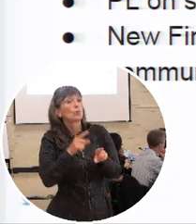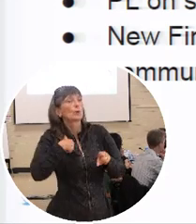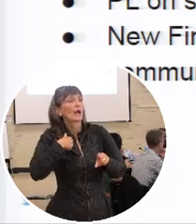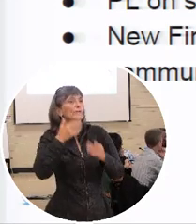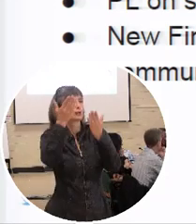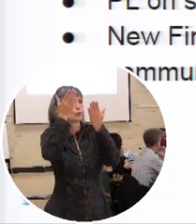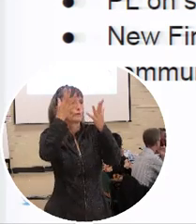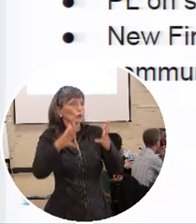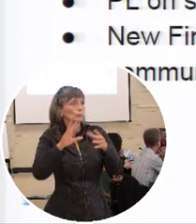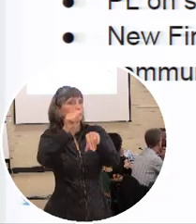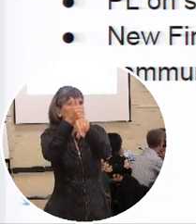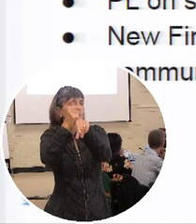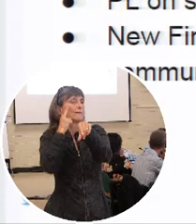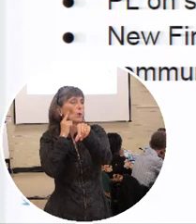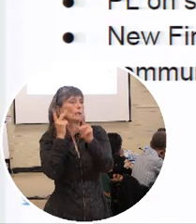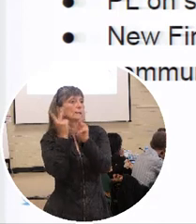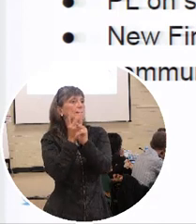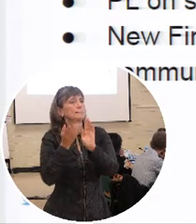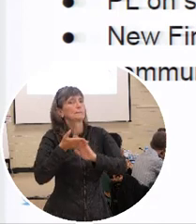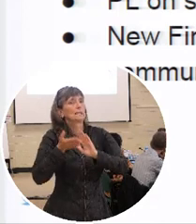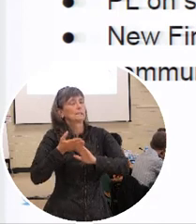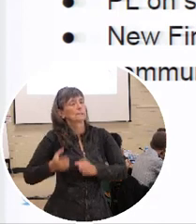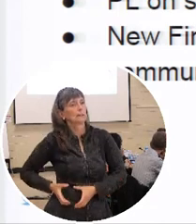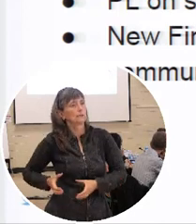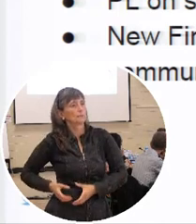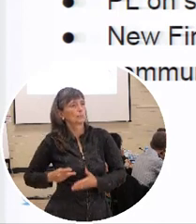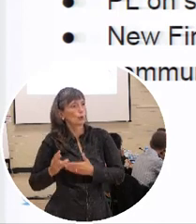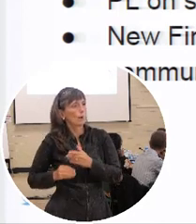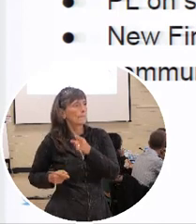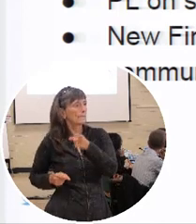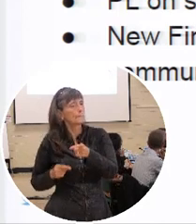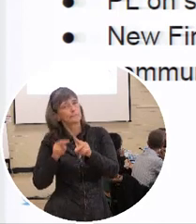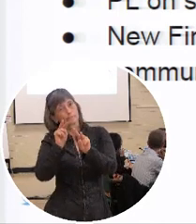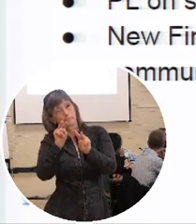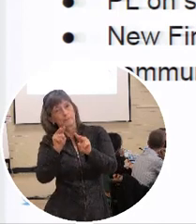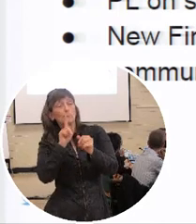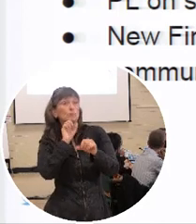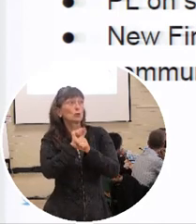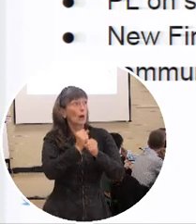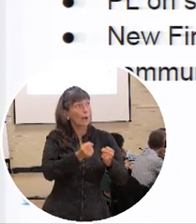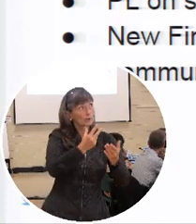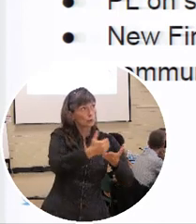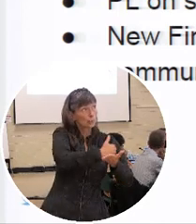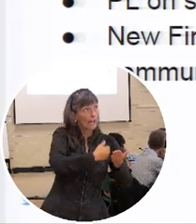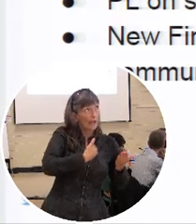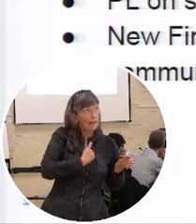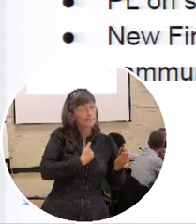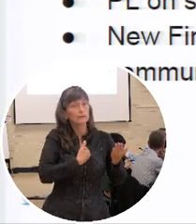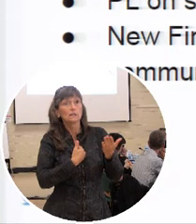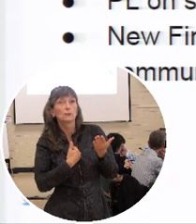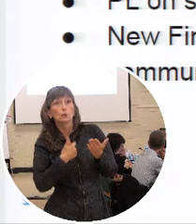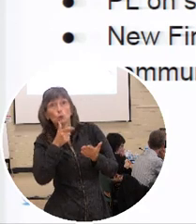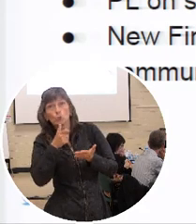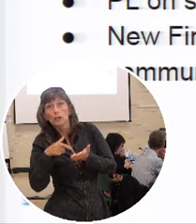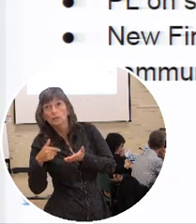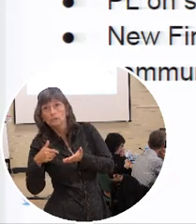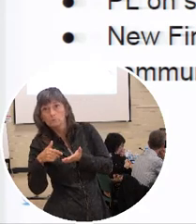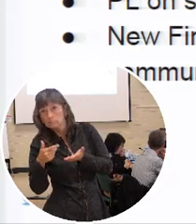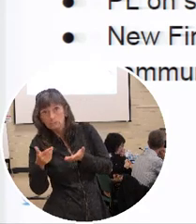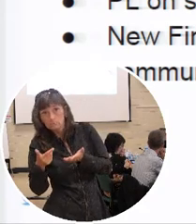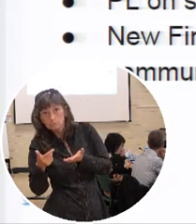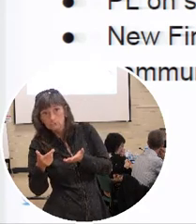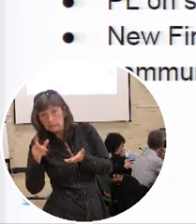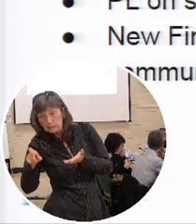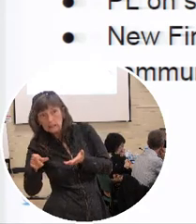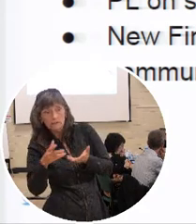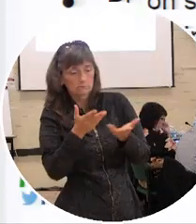maintenance program, and the program will incorporate the asset data collected manually in 2018 and expand upon that